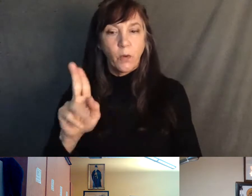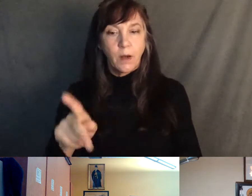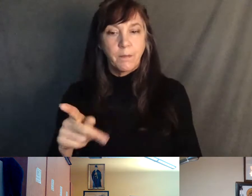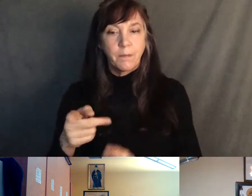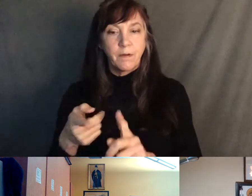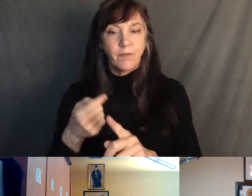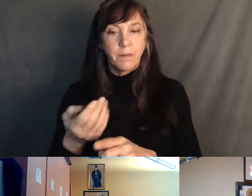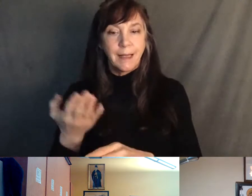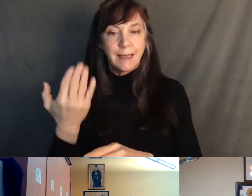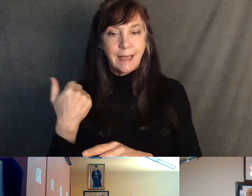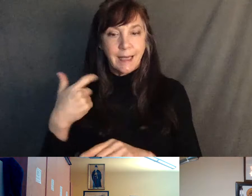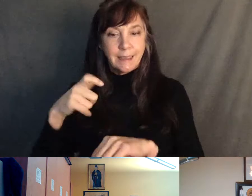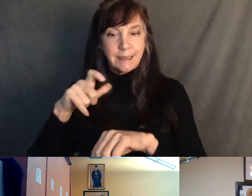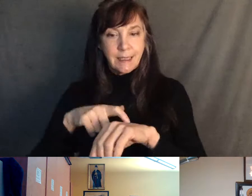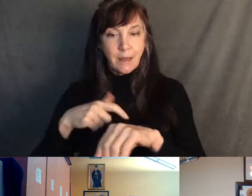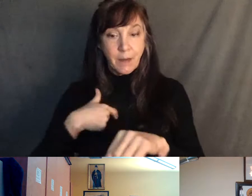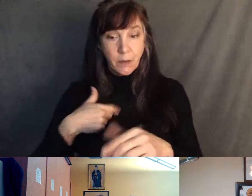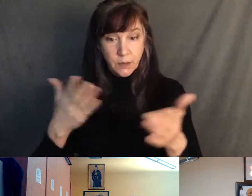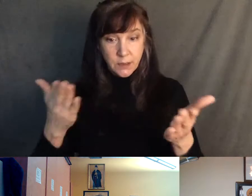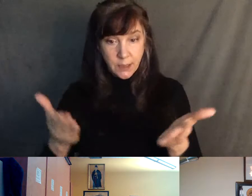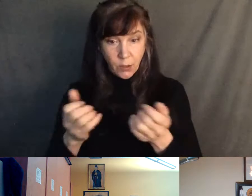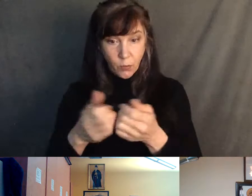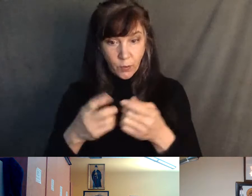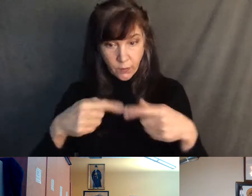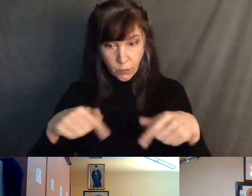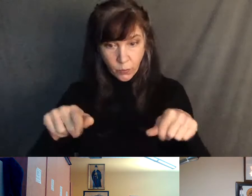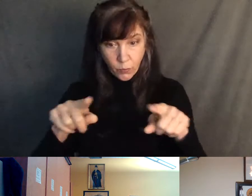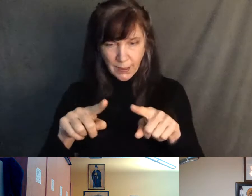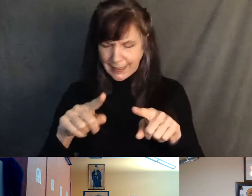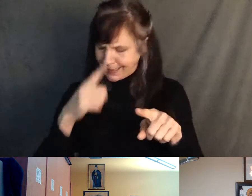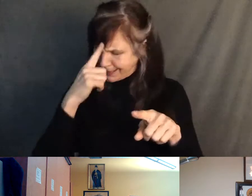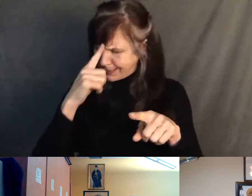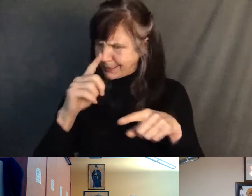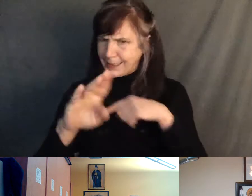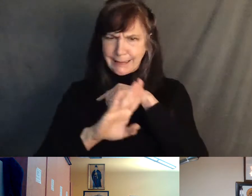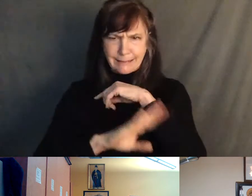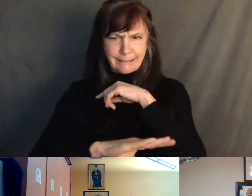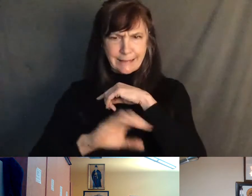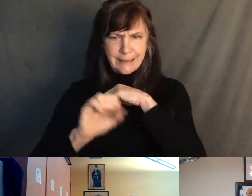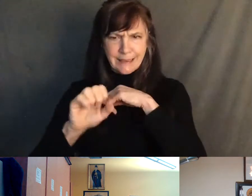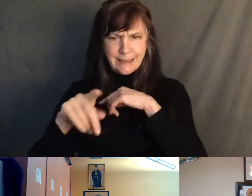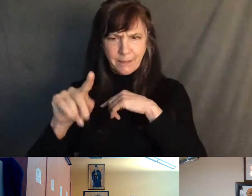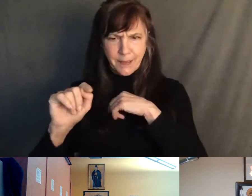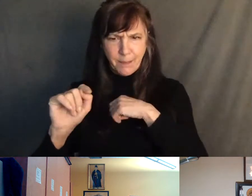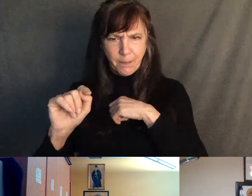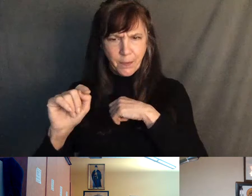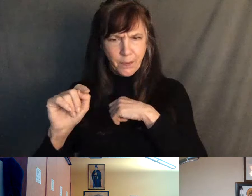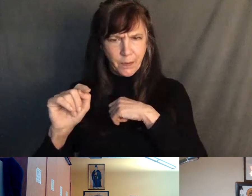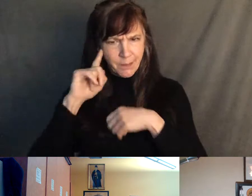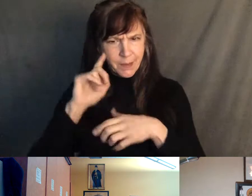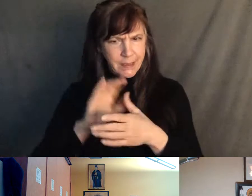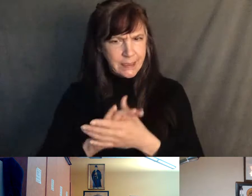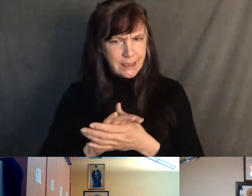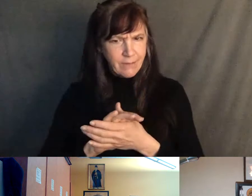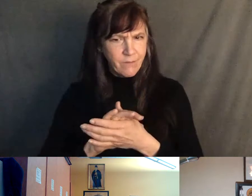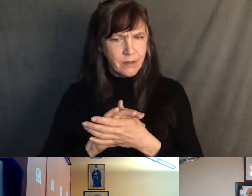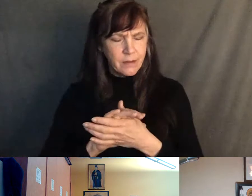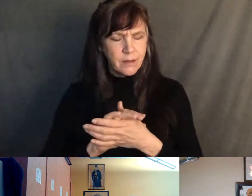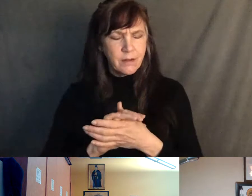the last time I was here with you all. Was that September now, I believe? On